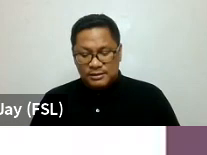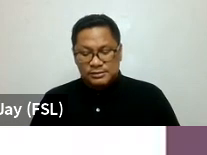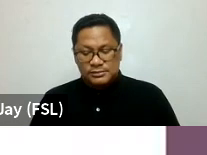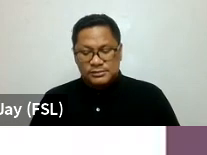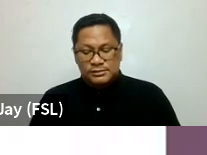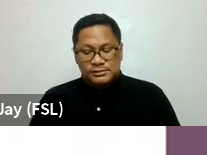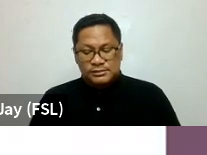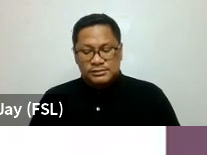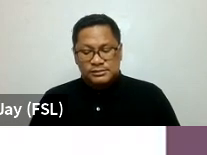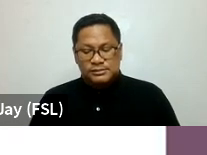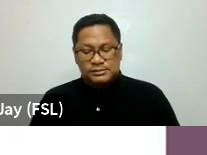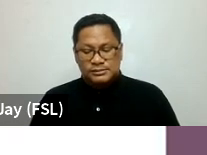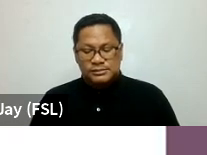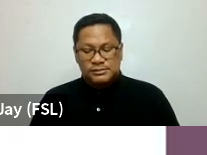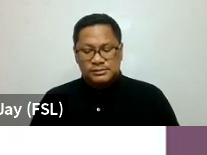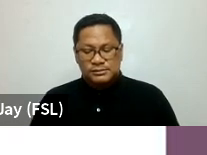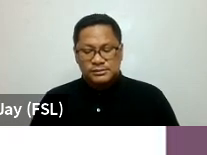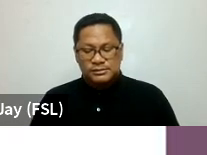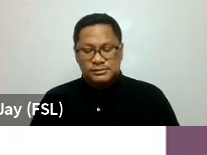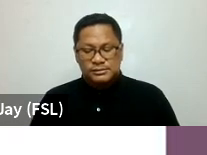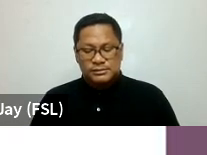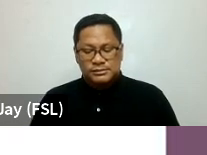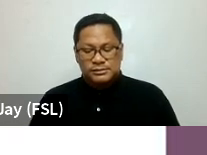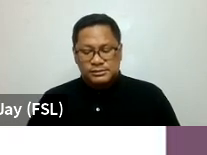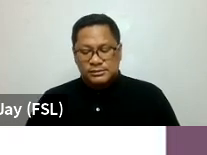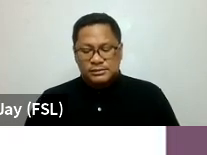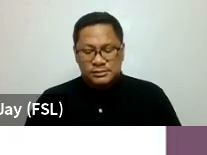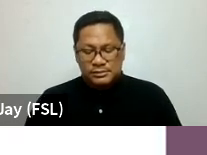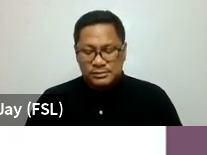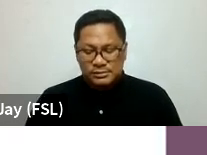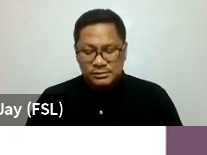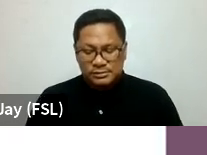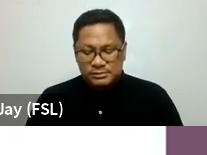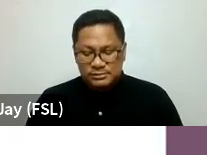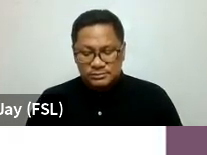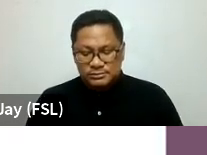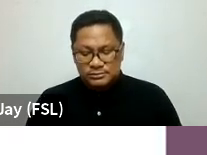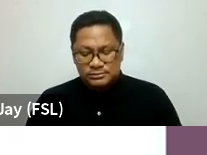Okay, let me, okay, so these are some more clips.